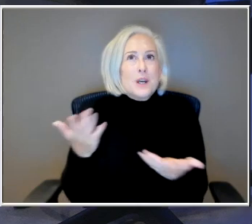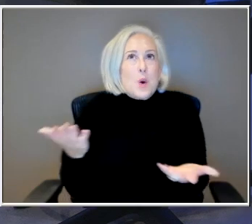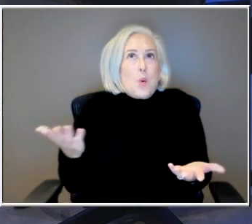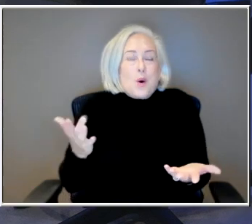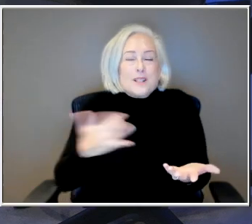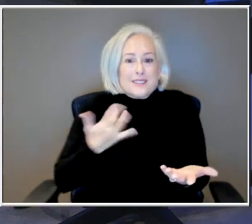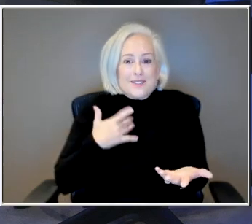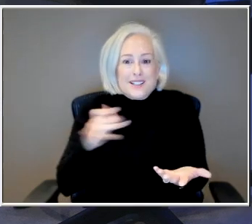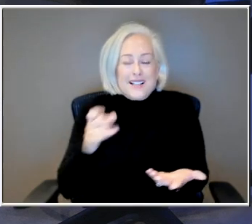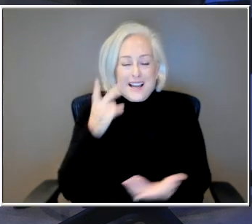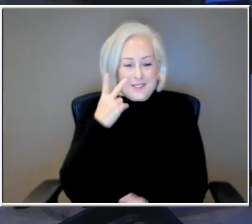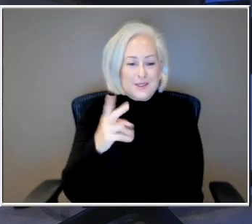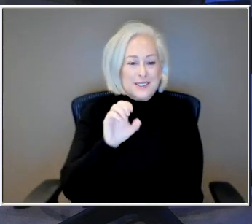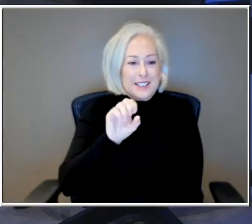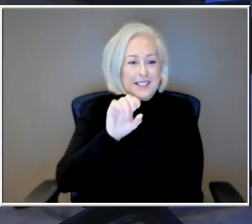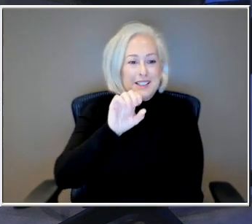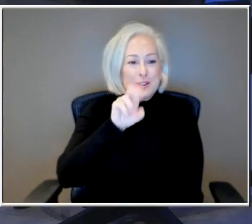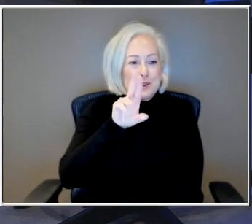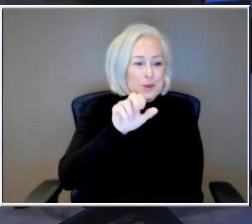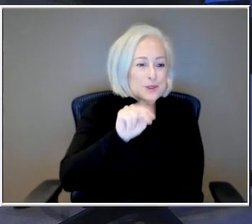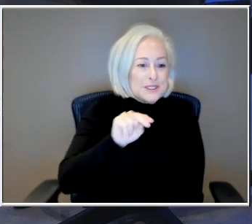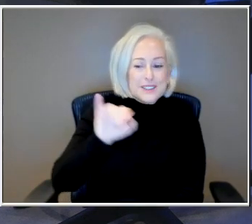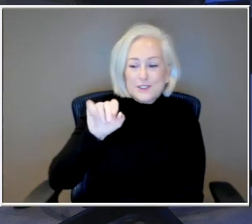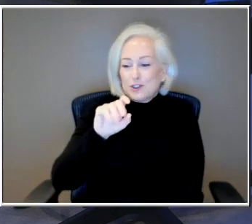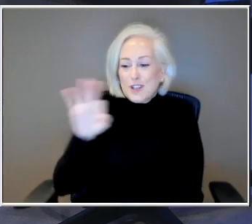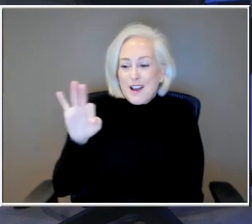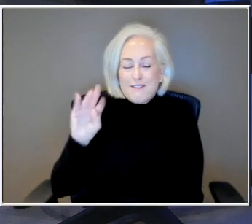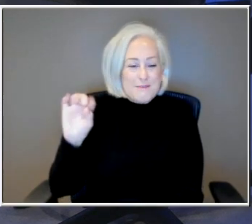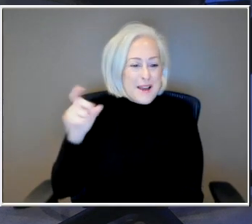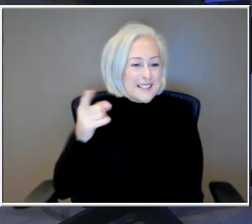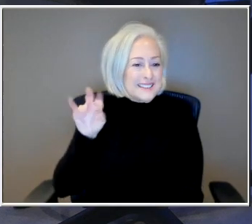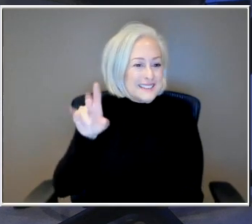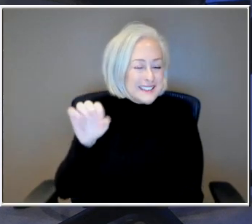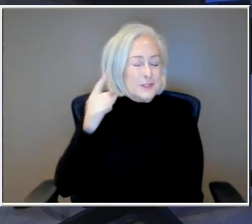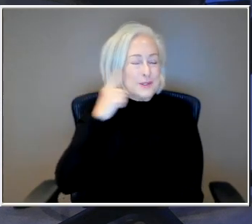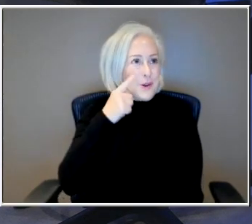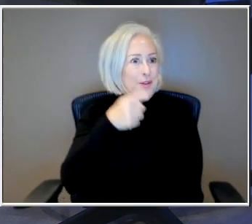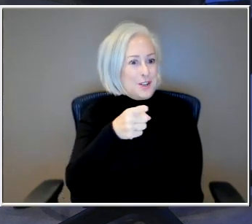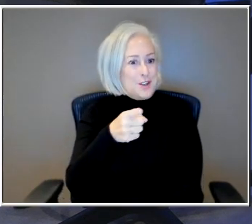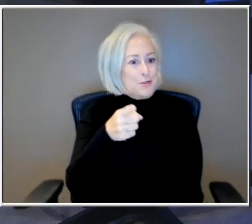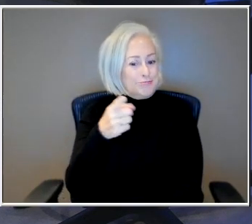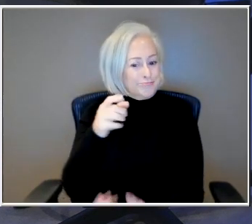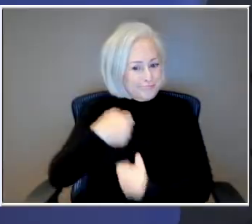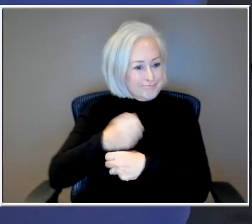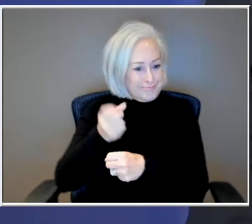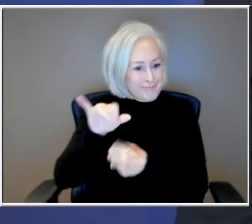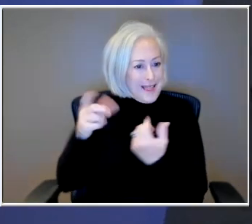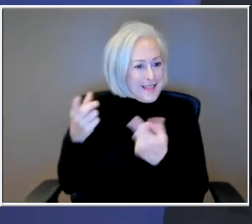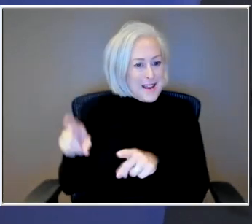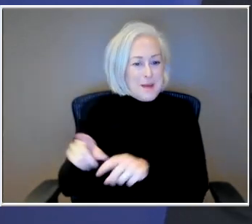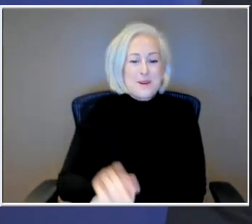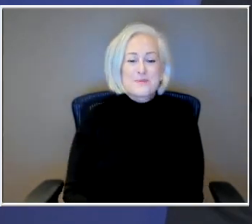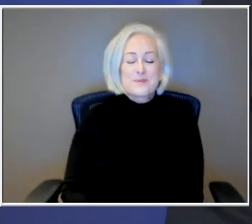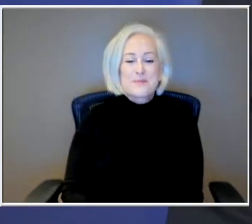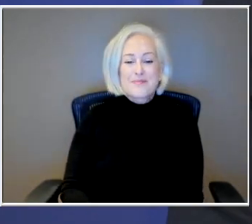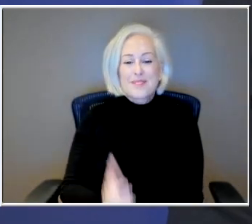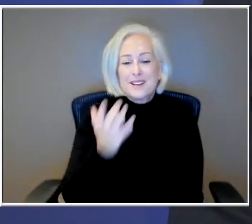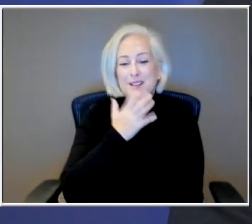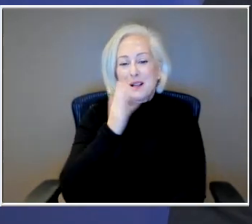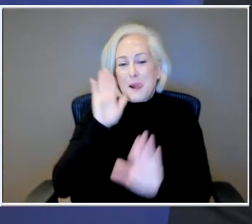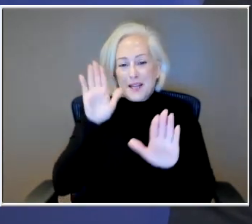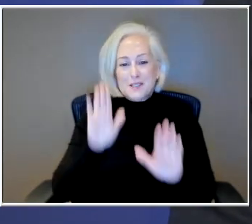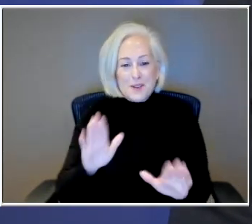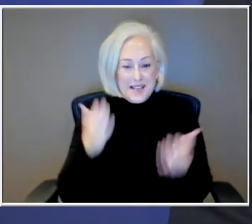Susan and Maxine and knowing that you did all this? It's wonderful. I didn't know I was going to get to see them